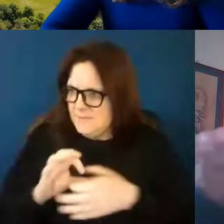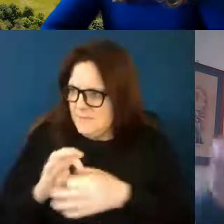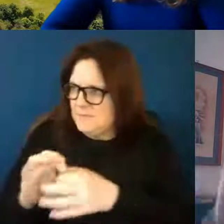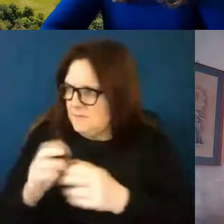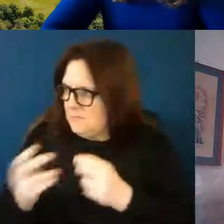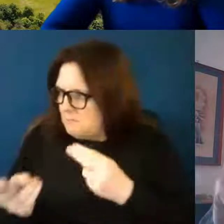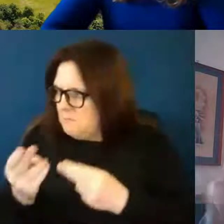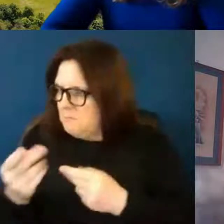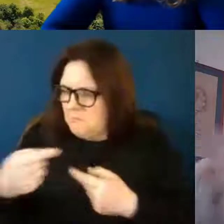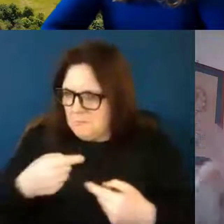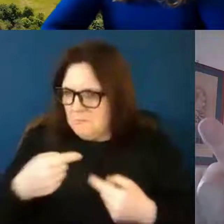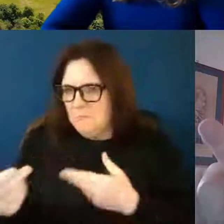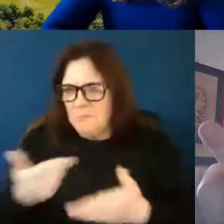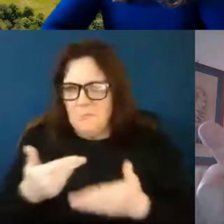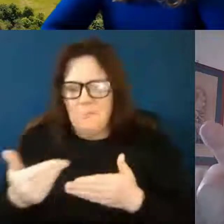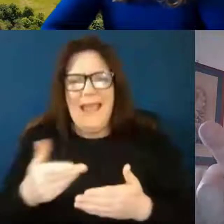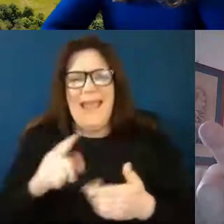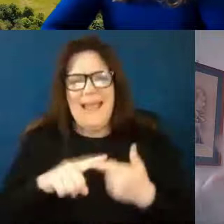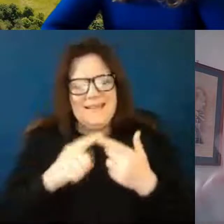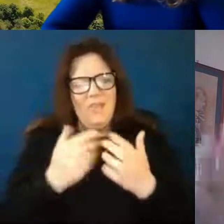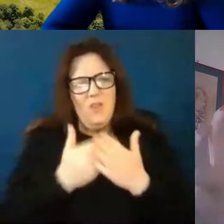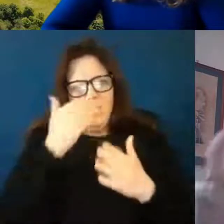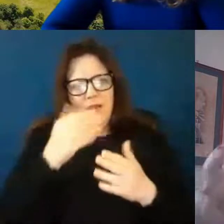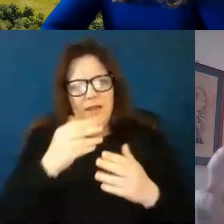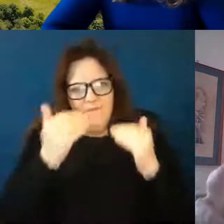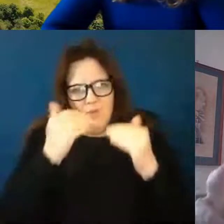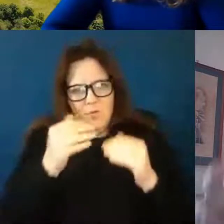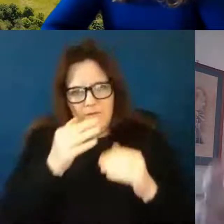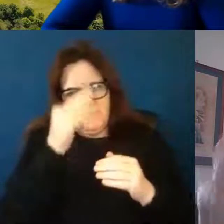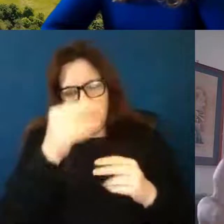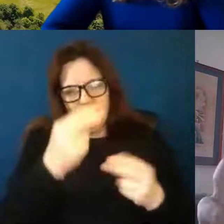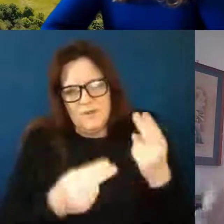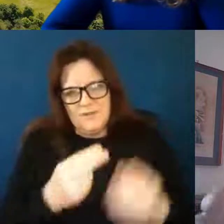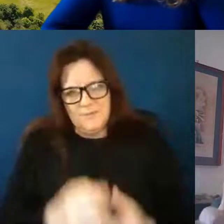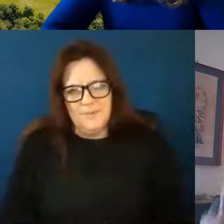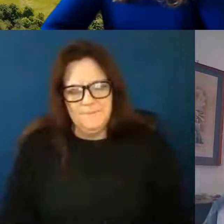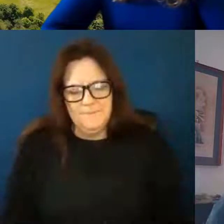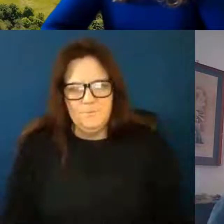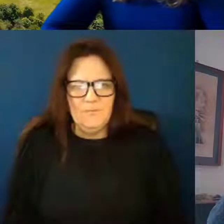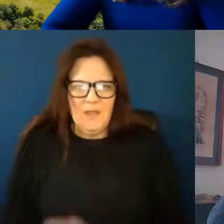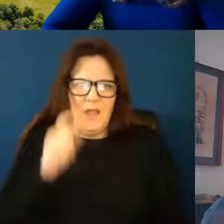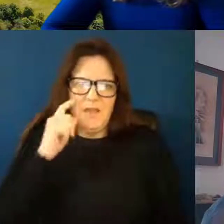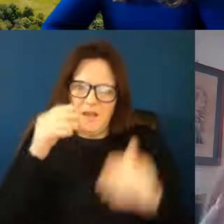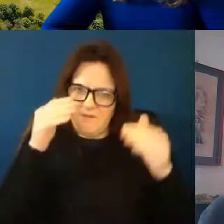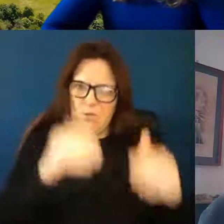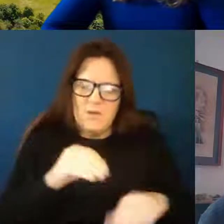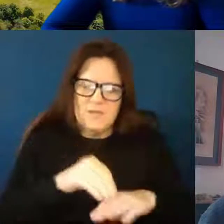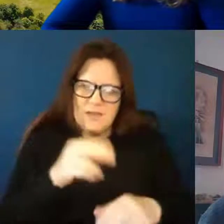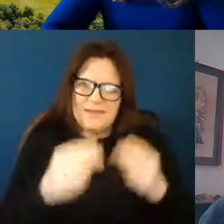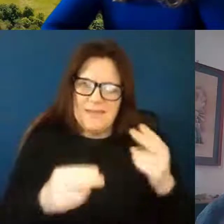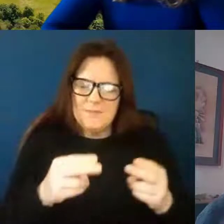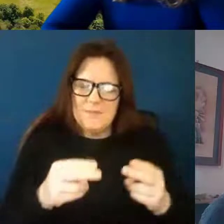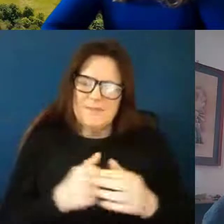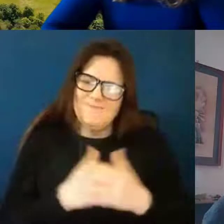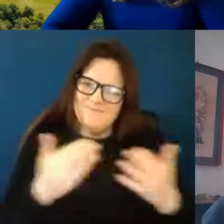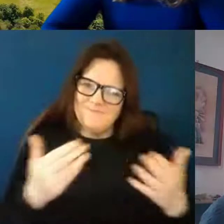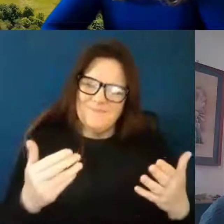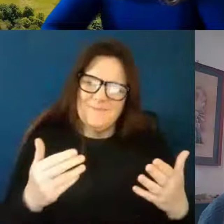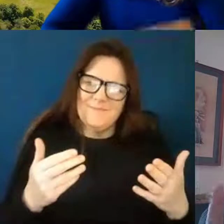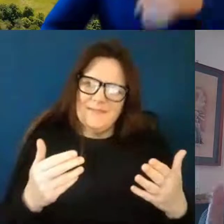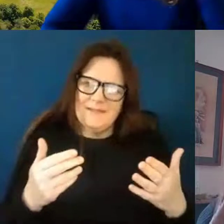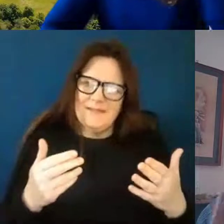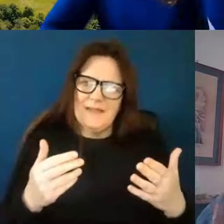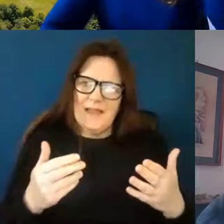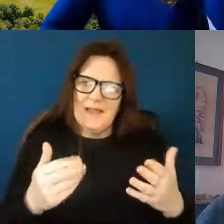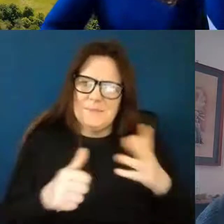to inform their future assessment work. So I think the focus on assessment, well, it's a